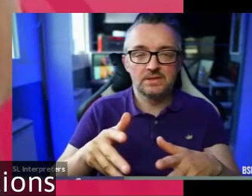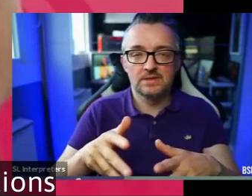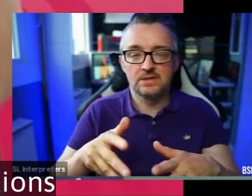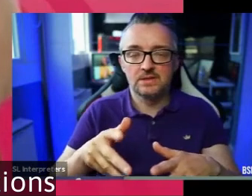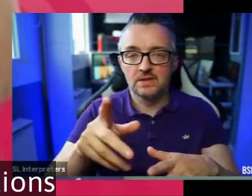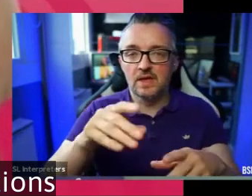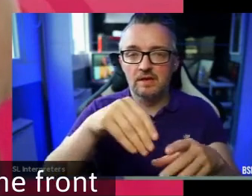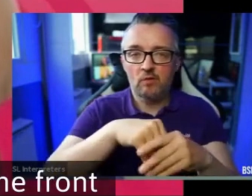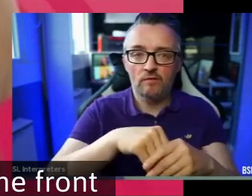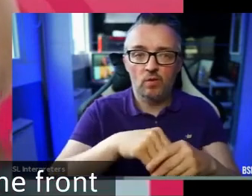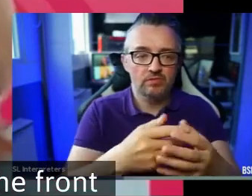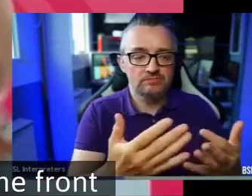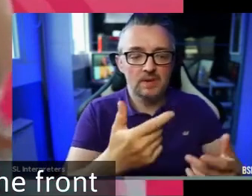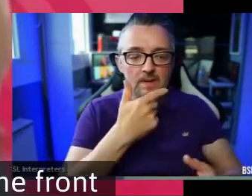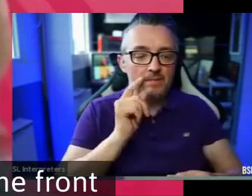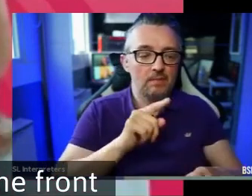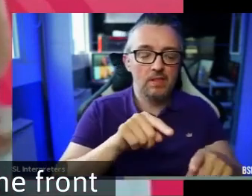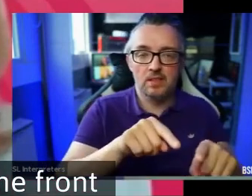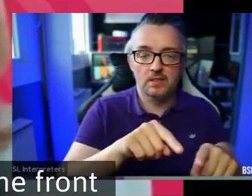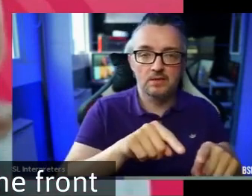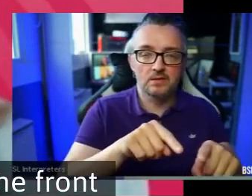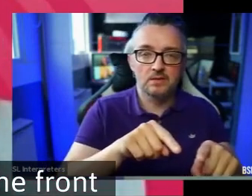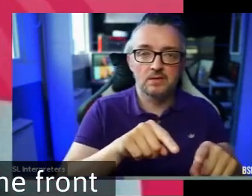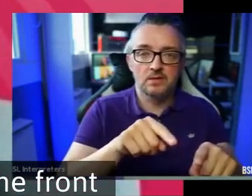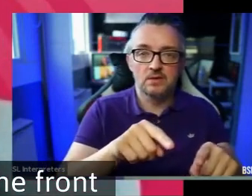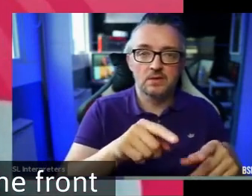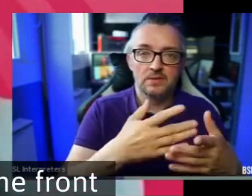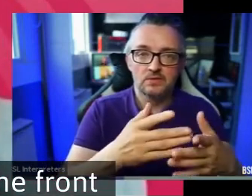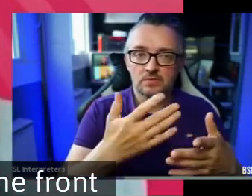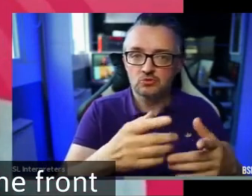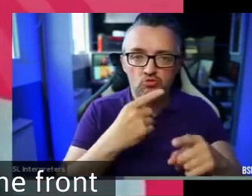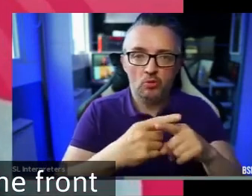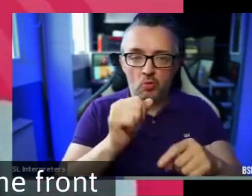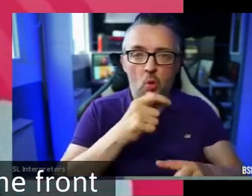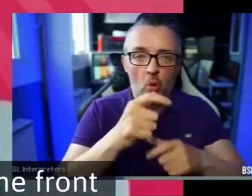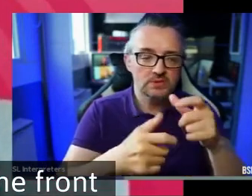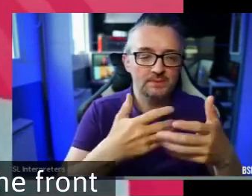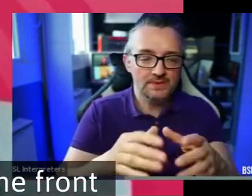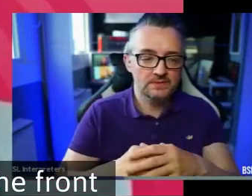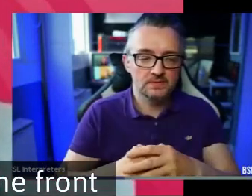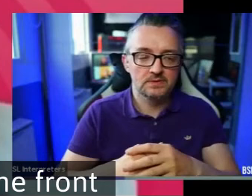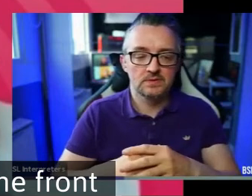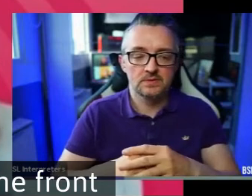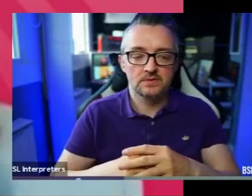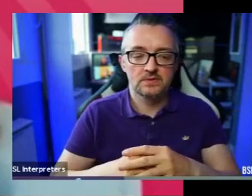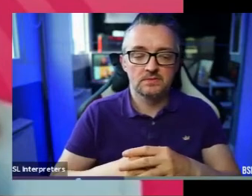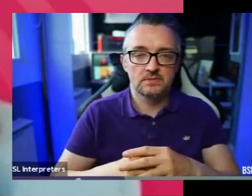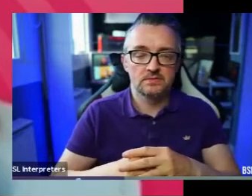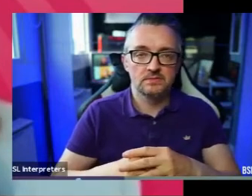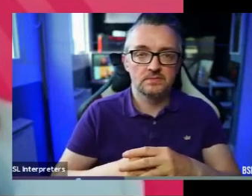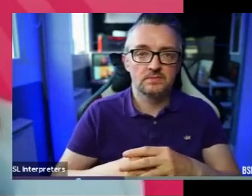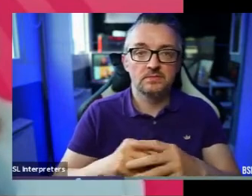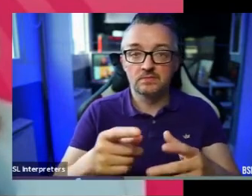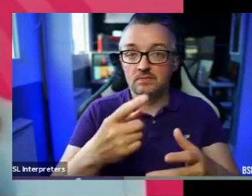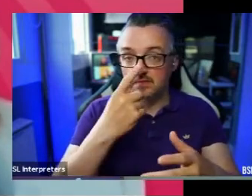much involved with people at the front line, and you referenced that in your comments.